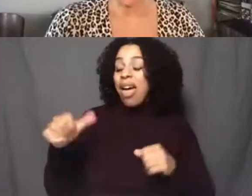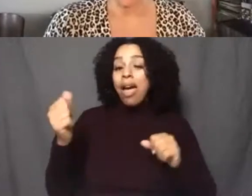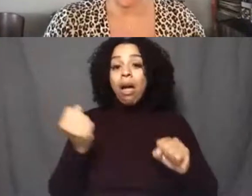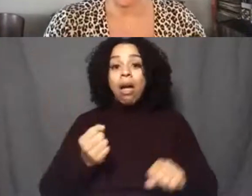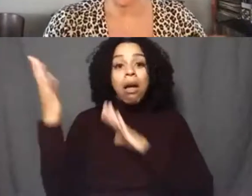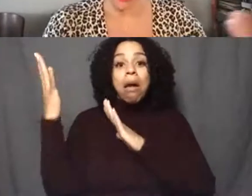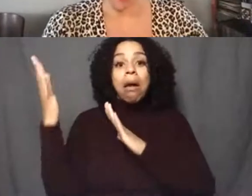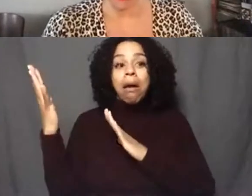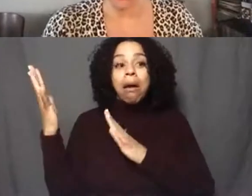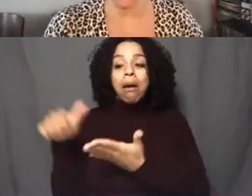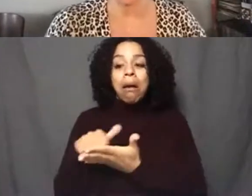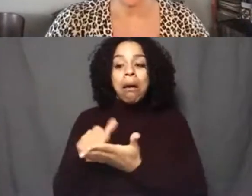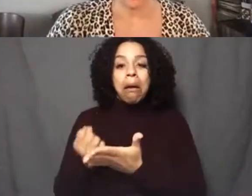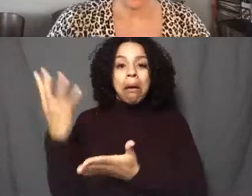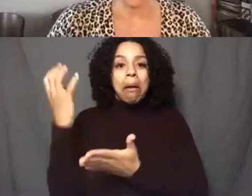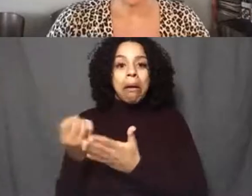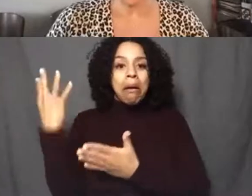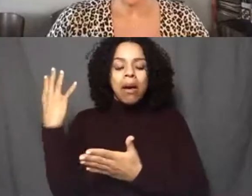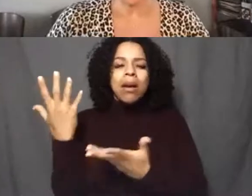as the narratives we have been told.